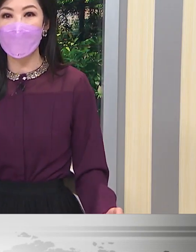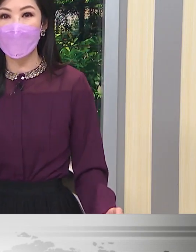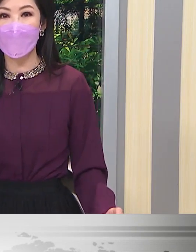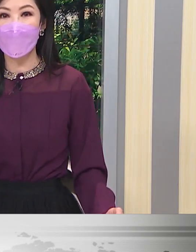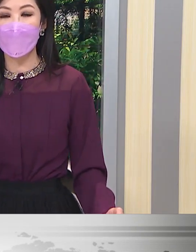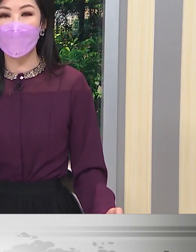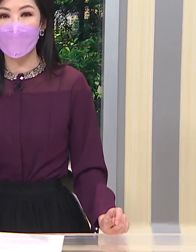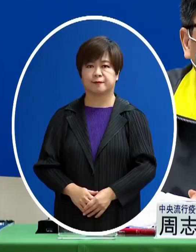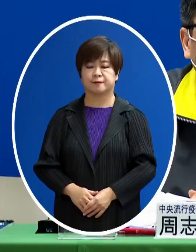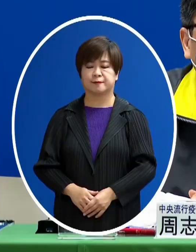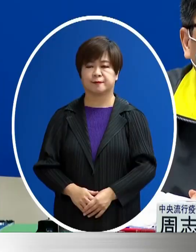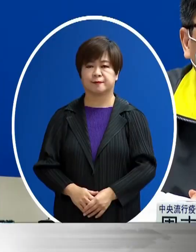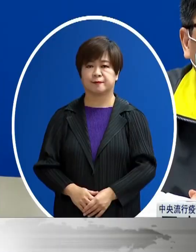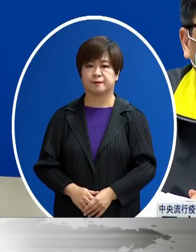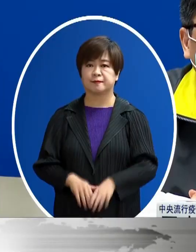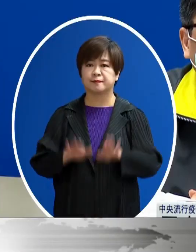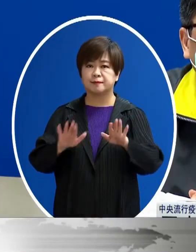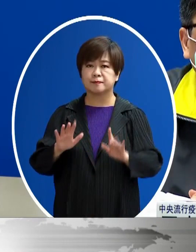season.